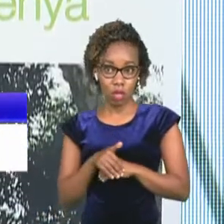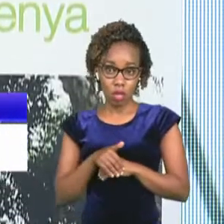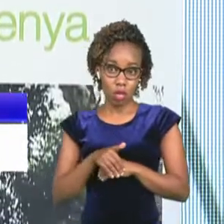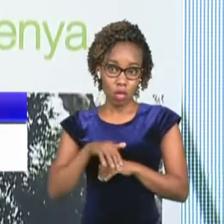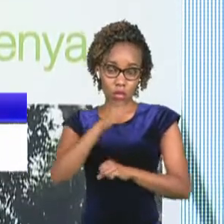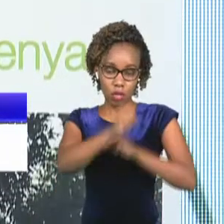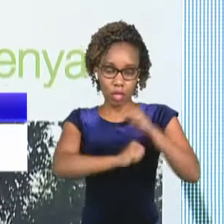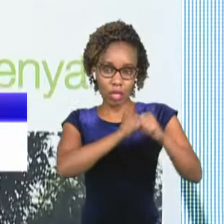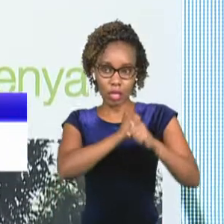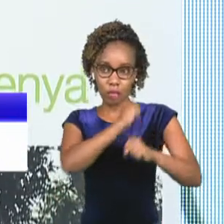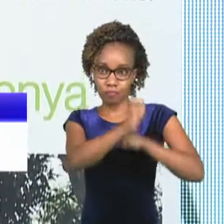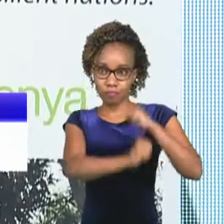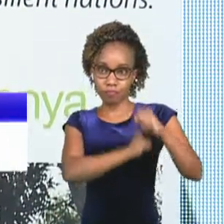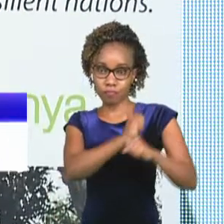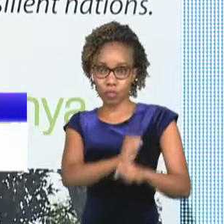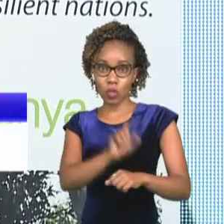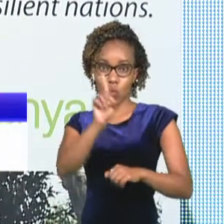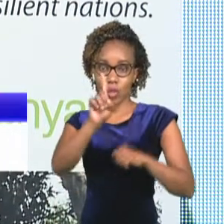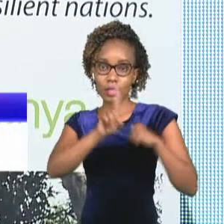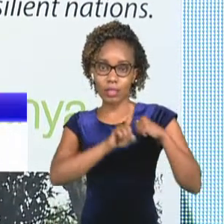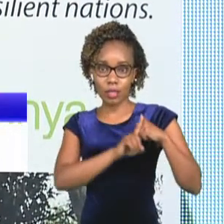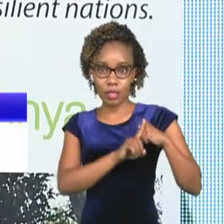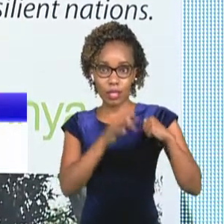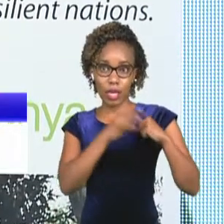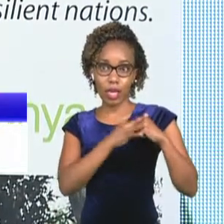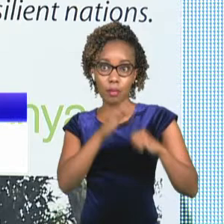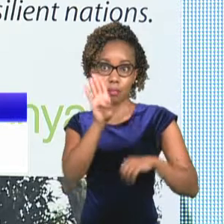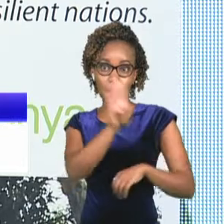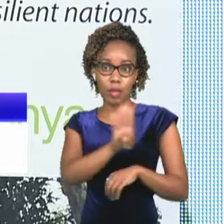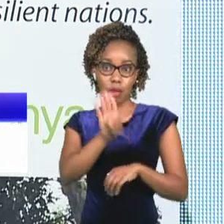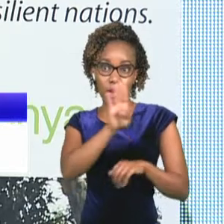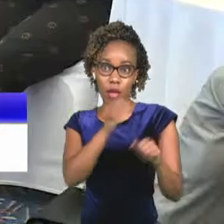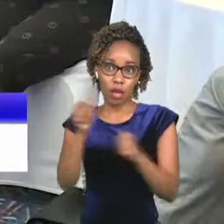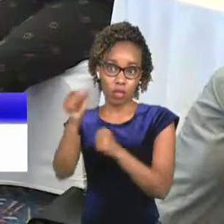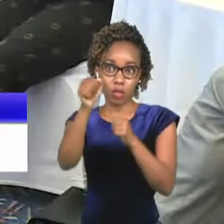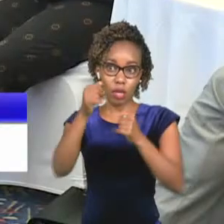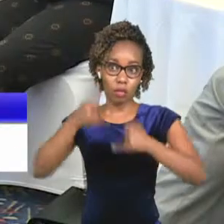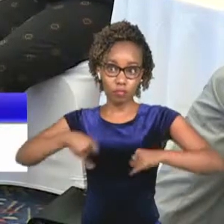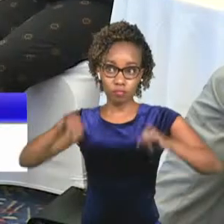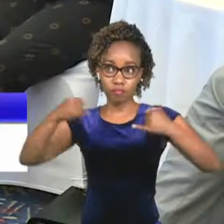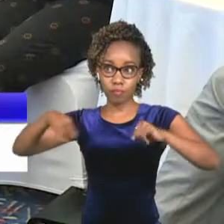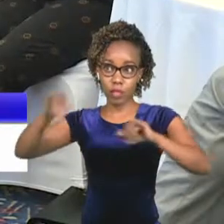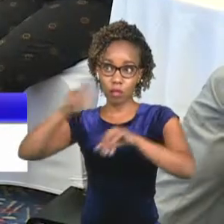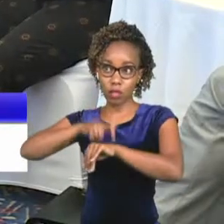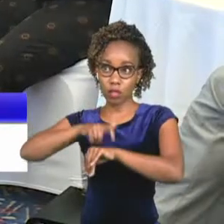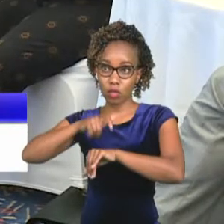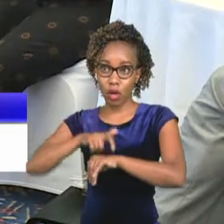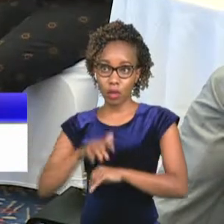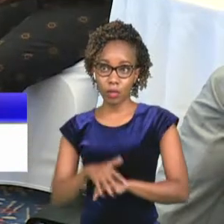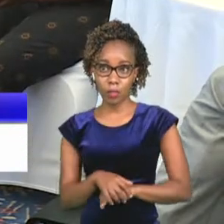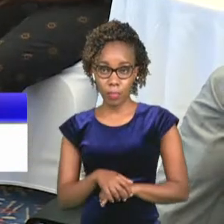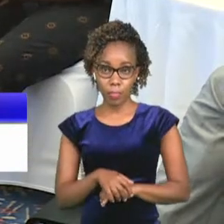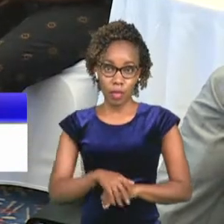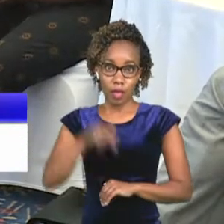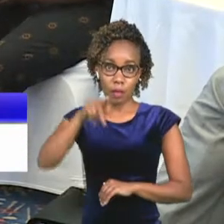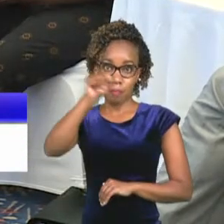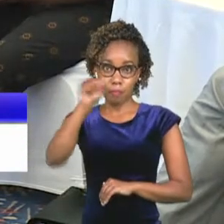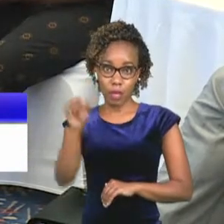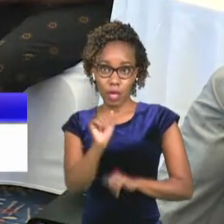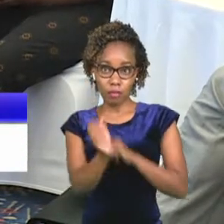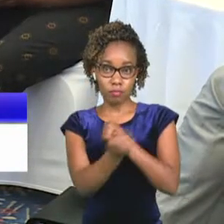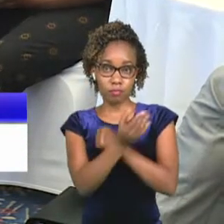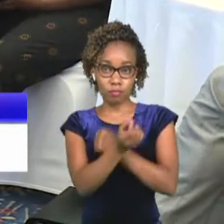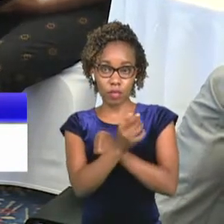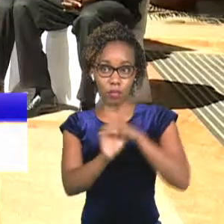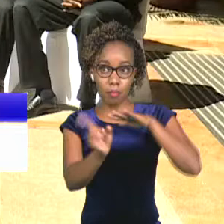of inaction is 168 billion shillings over the strategy implementation period. The PS said the ministry was